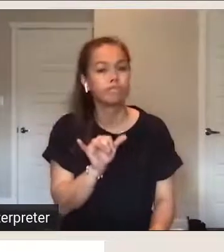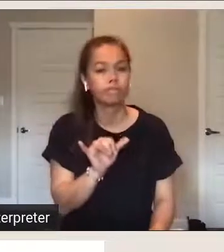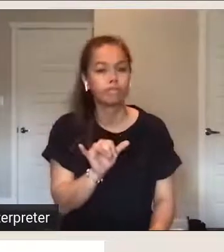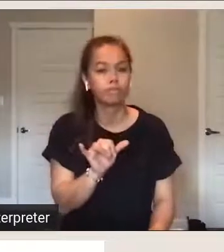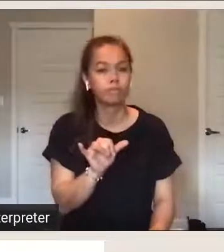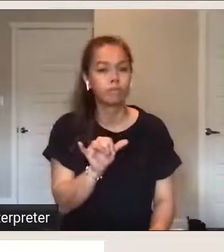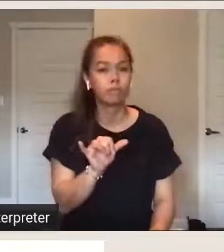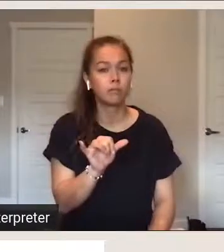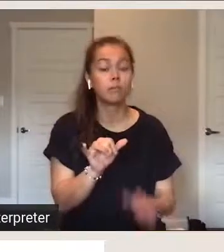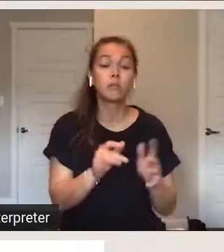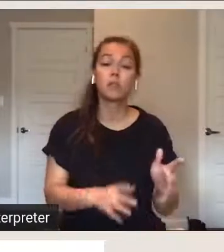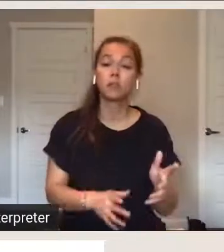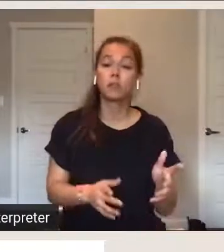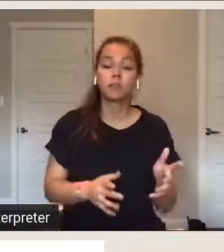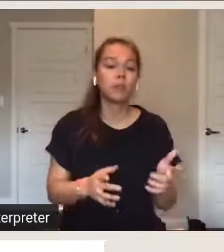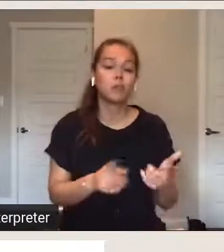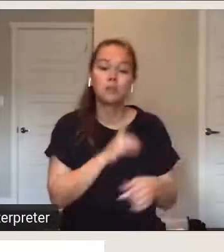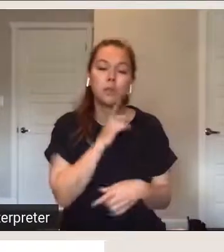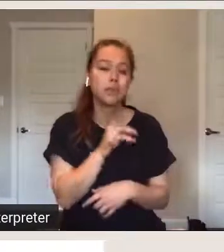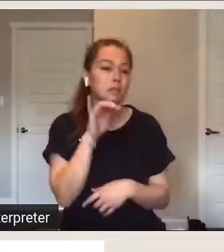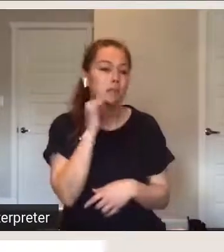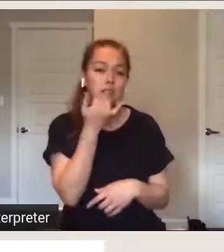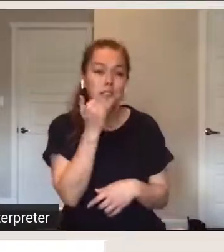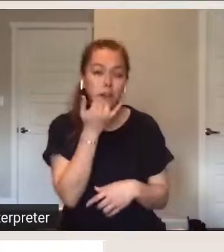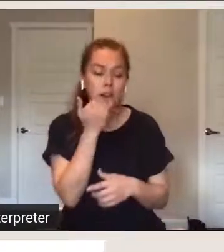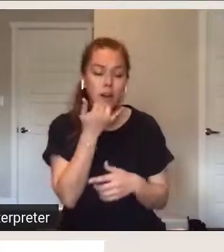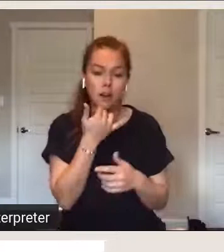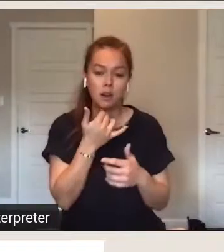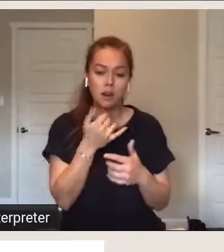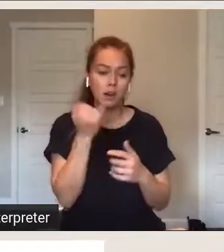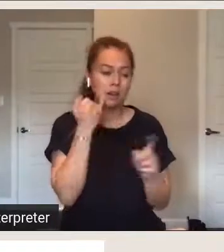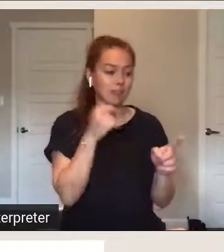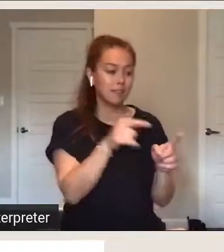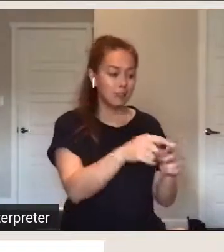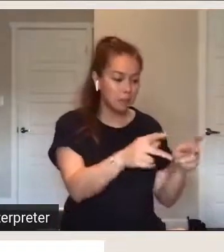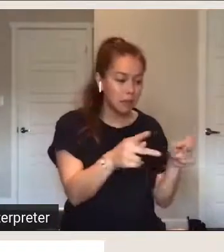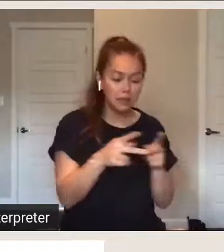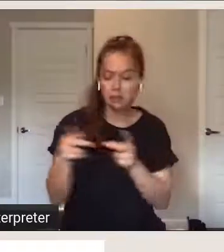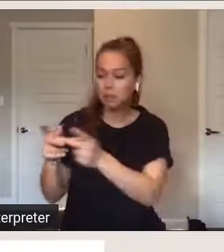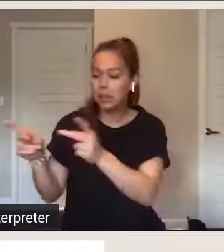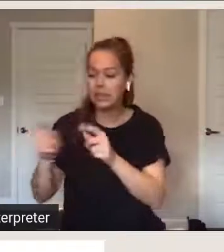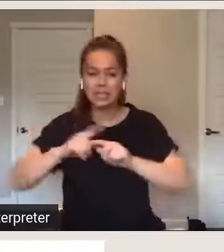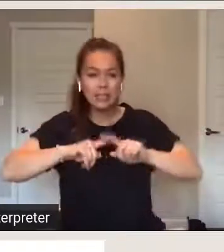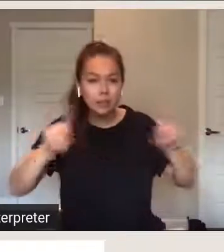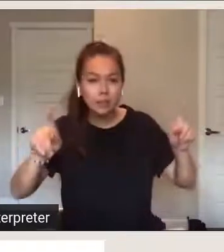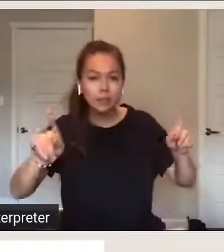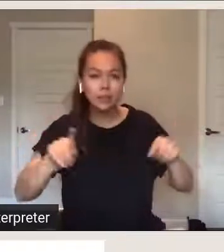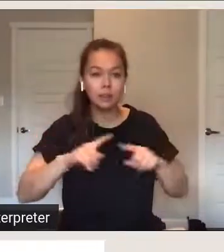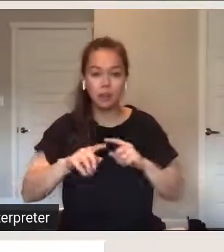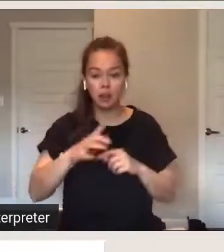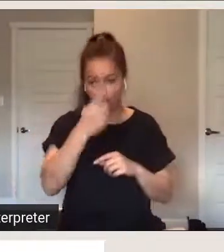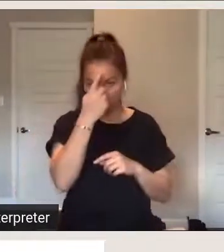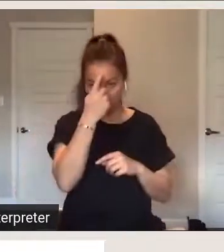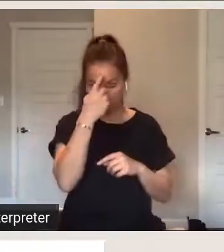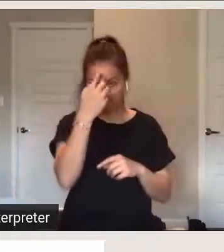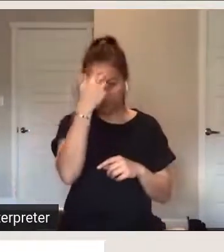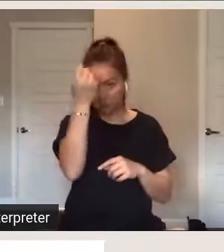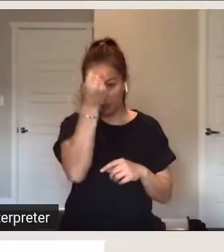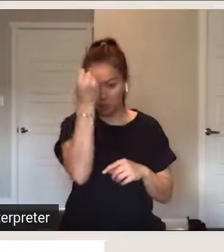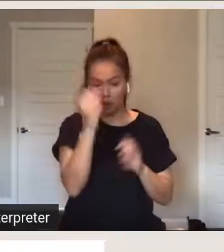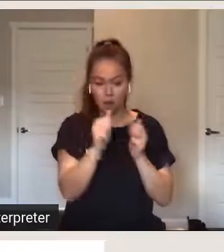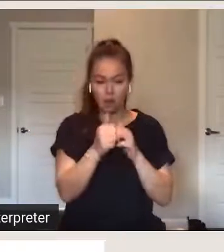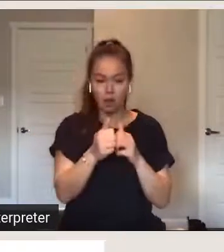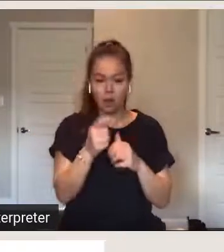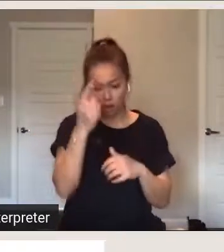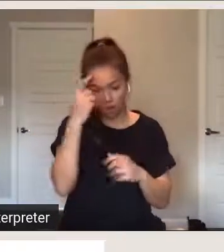or the way our memory works, it can be like kind of turned or triggered to think about these things. And the whole process of making this film